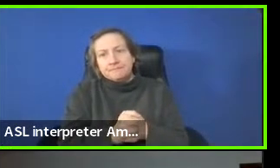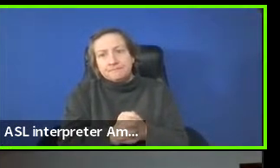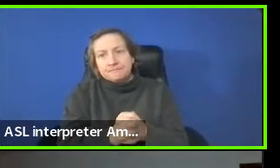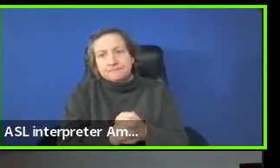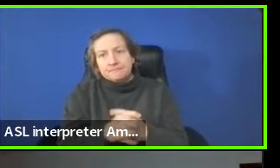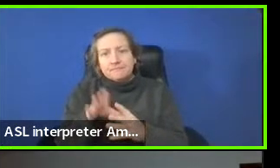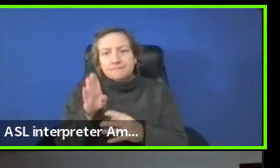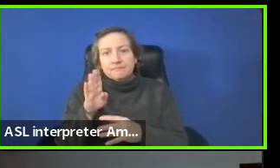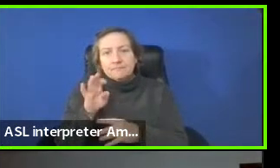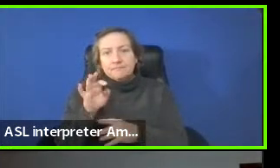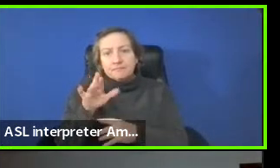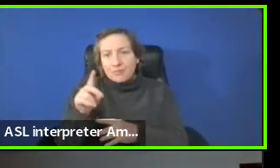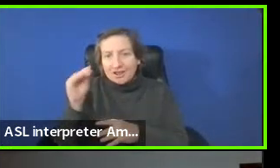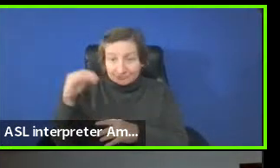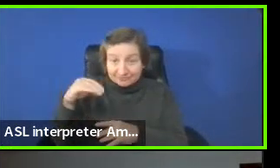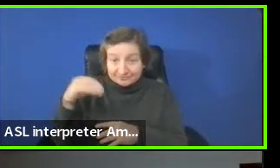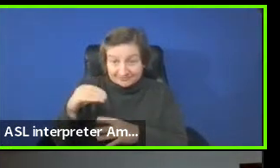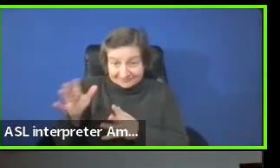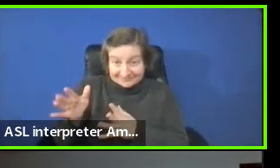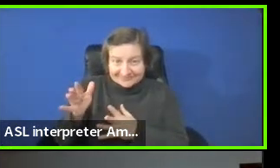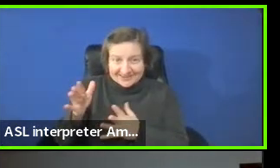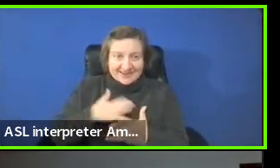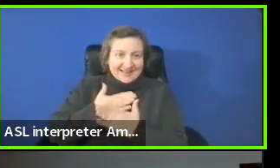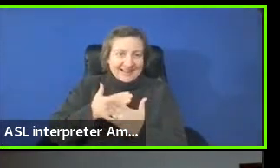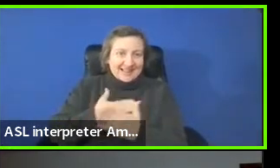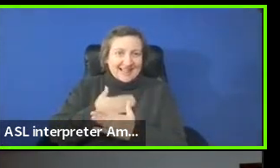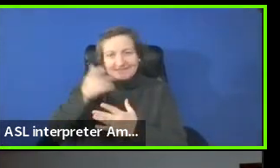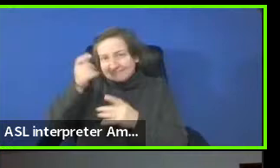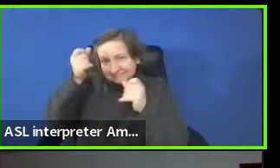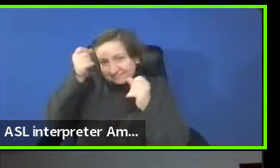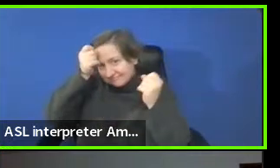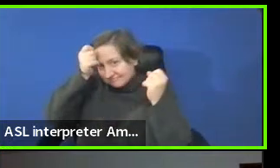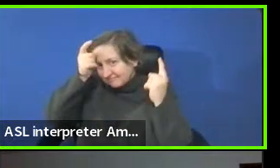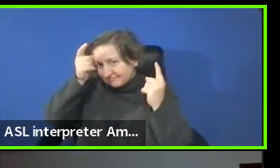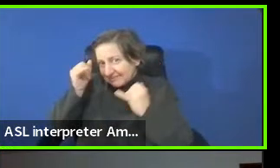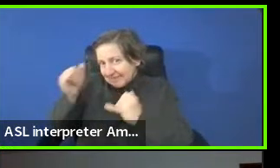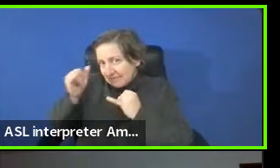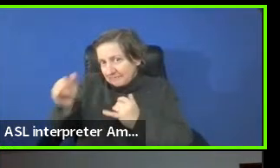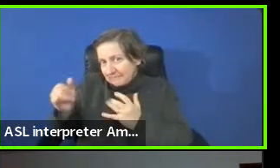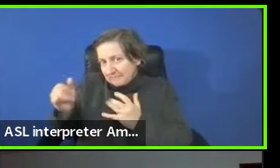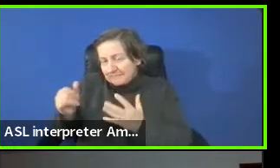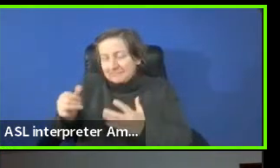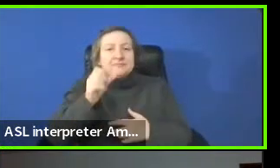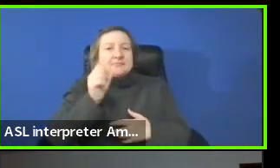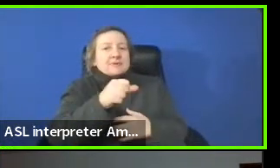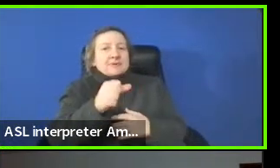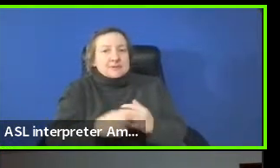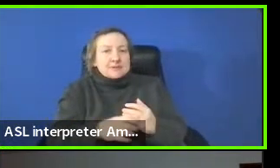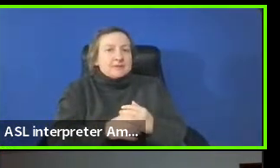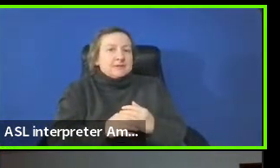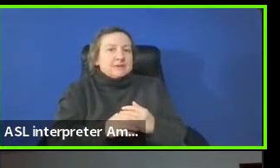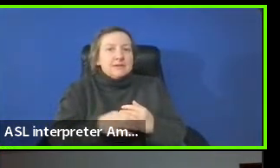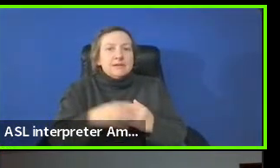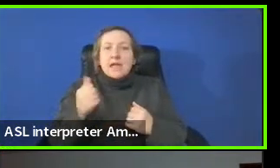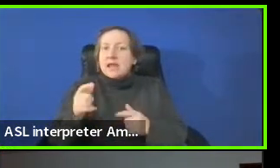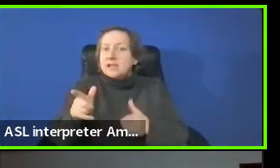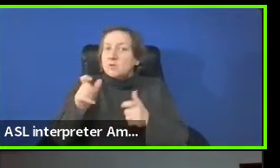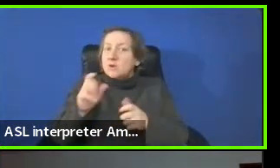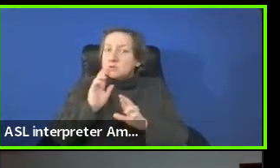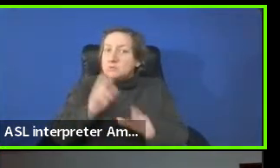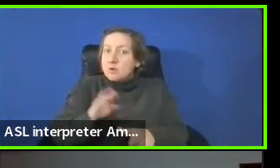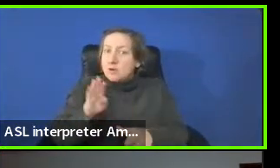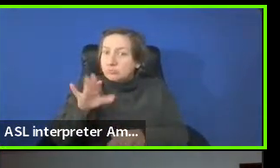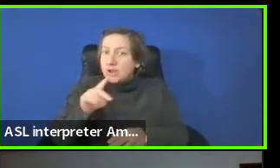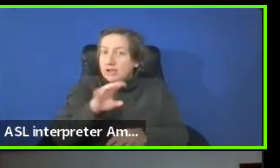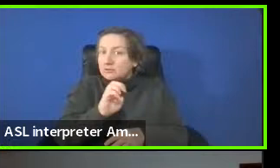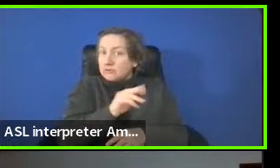Brad, you're shaking your head, so I'm glad that we have an understanding of that. So any quick responses, Brad, to Eric's